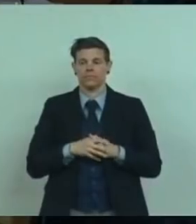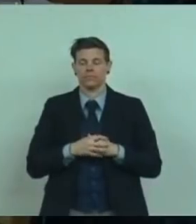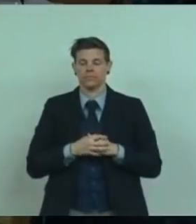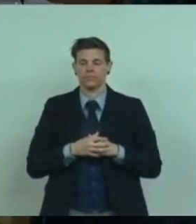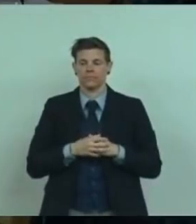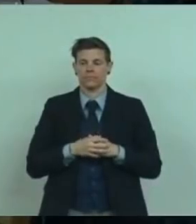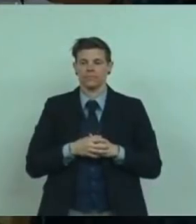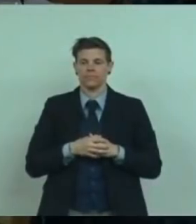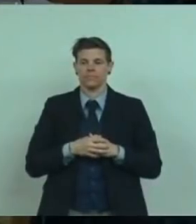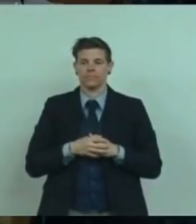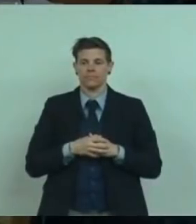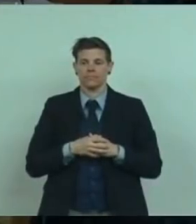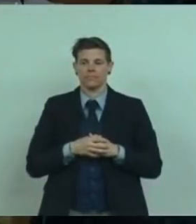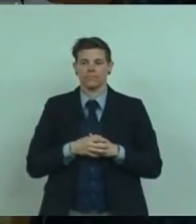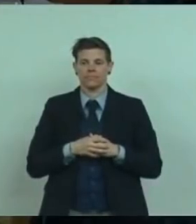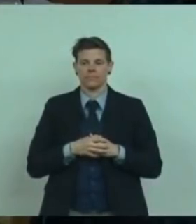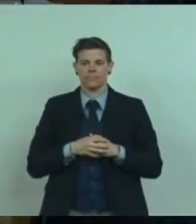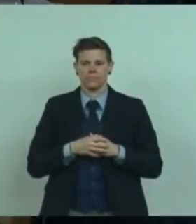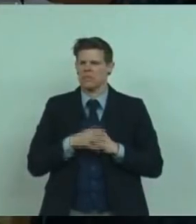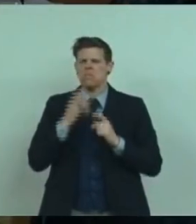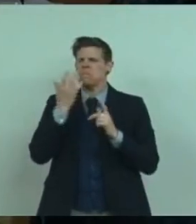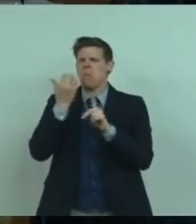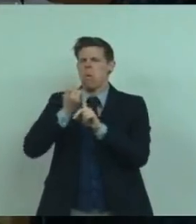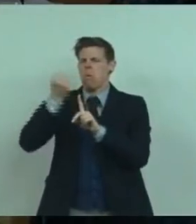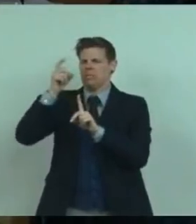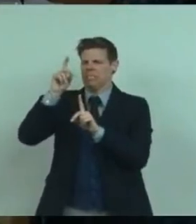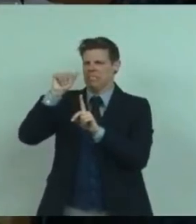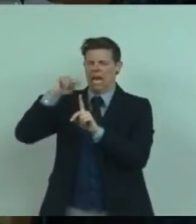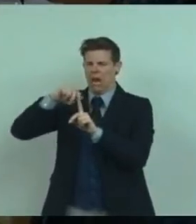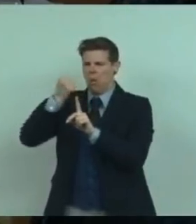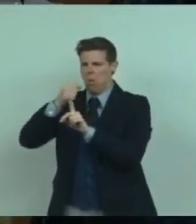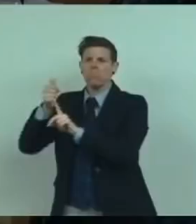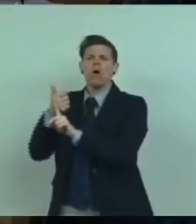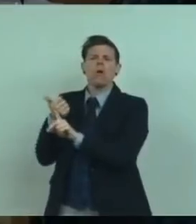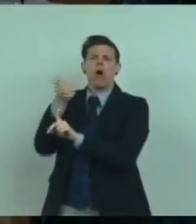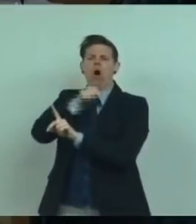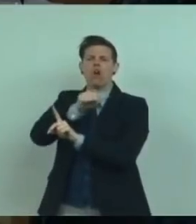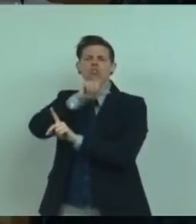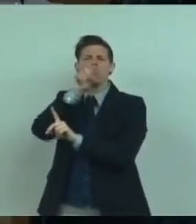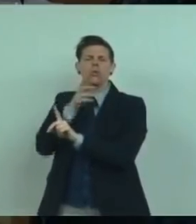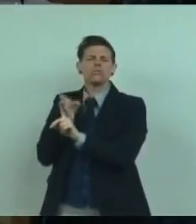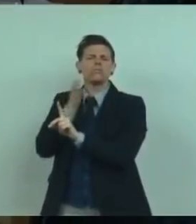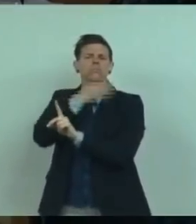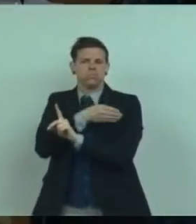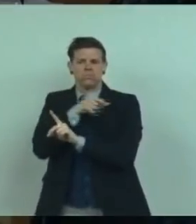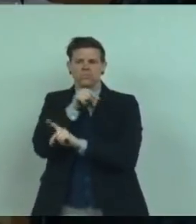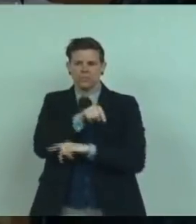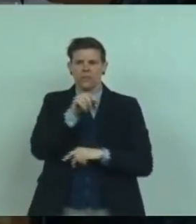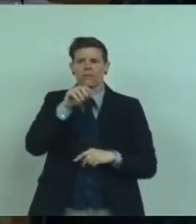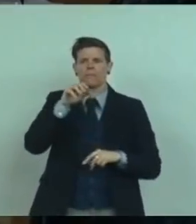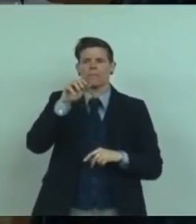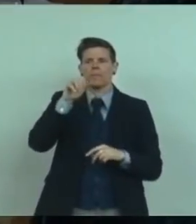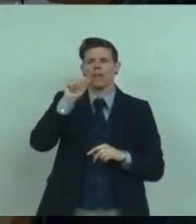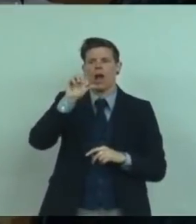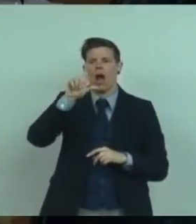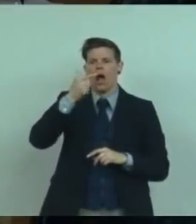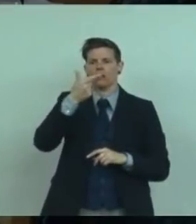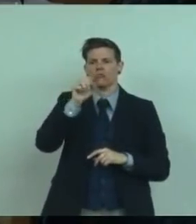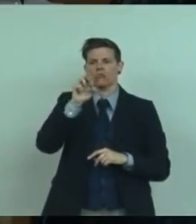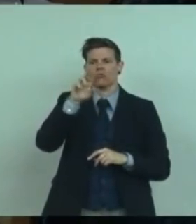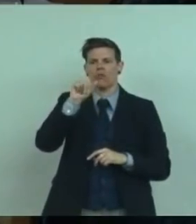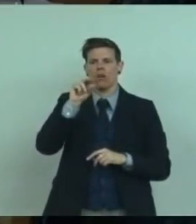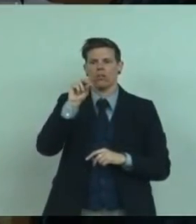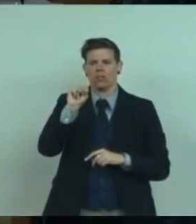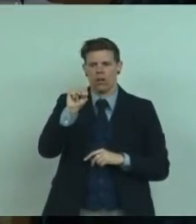Okay, we're going to come back to Dan. We're going to go to Algernon from the Las Cruces Sun News.